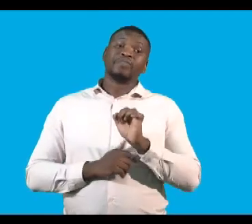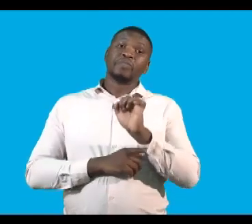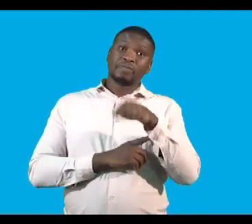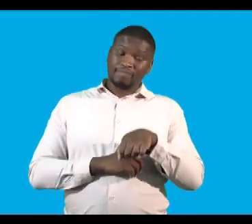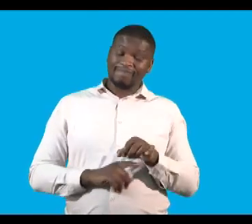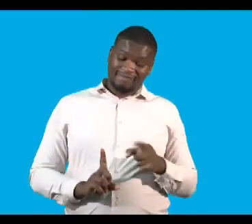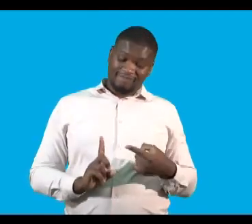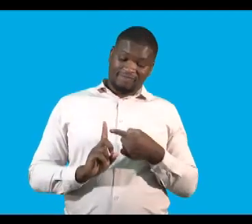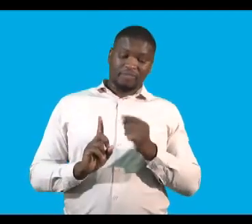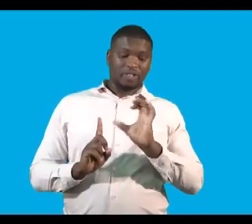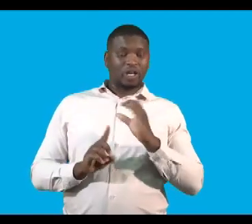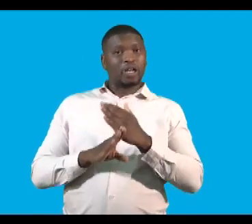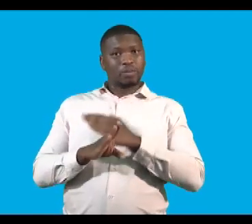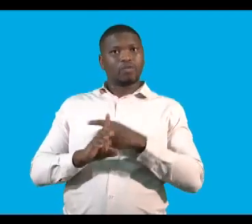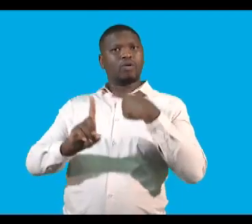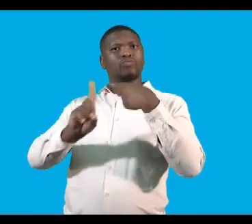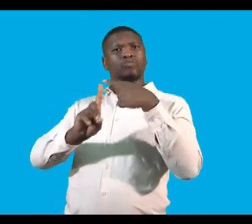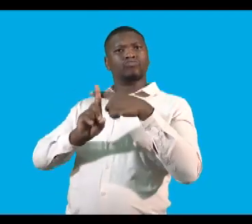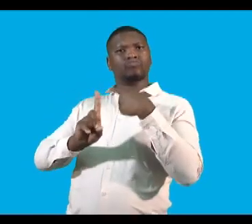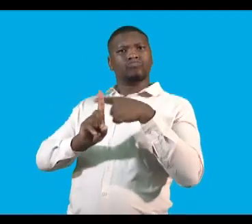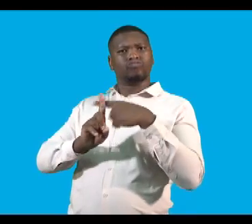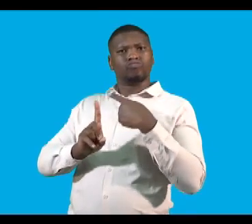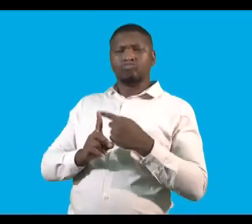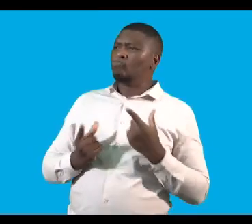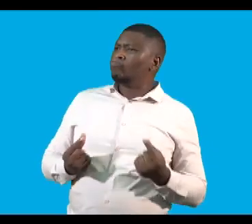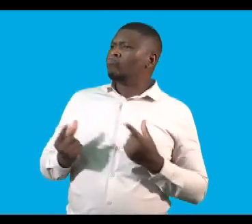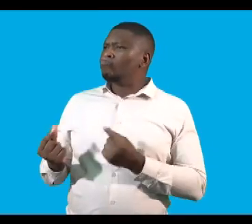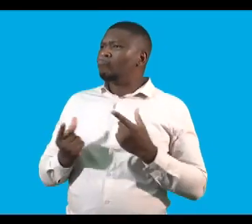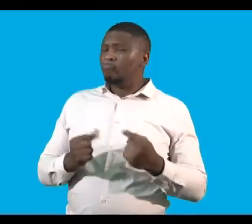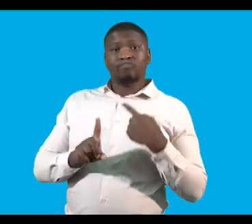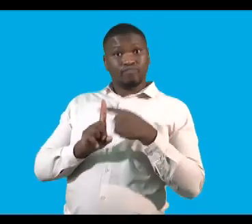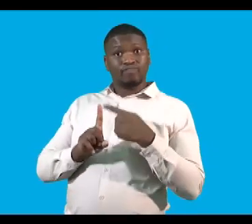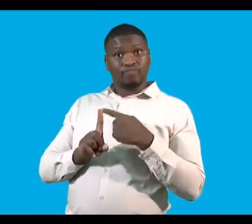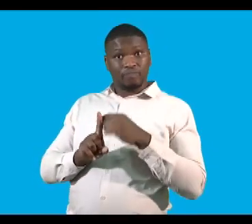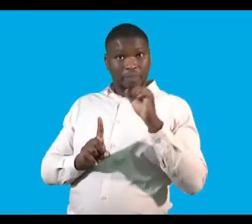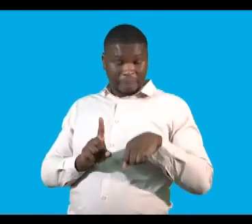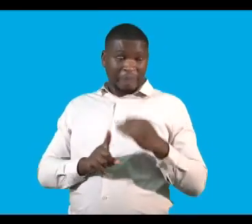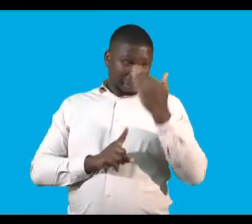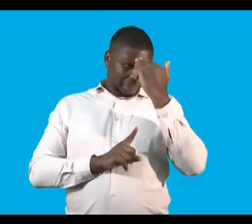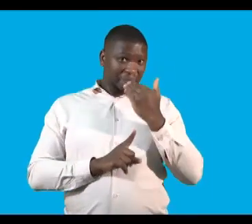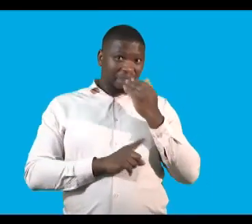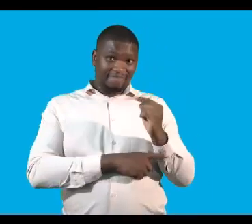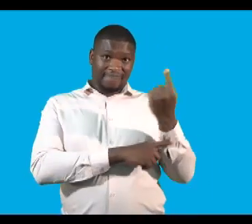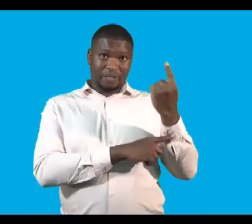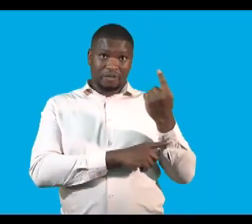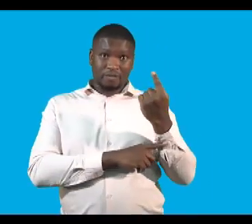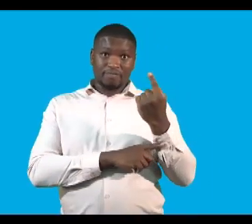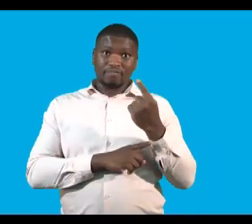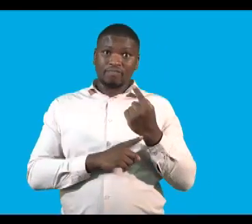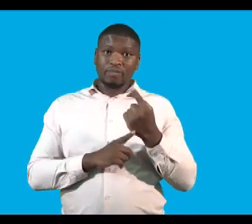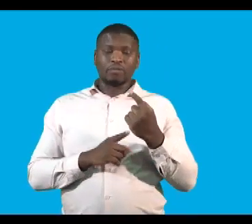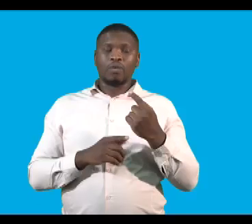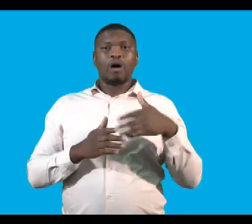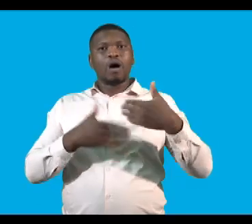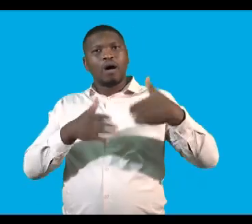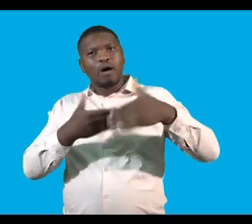Despite Charlie's initial optimism in the introductory frame, so refer to the whole cartoon but focus on the frame that they give,